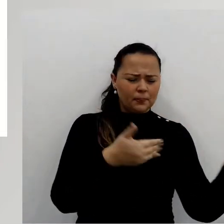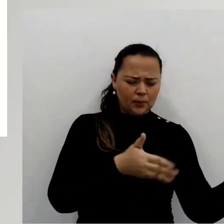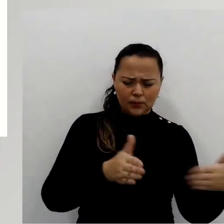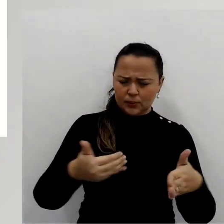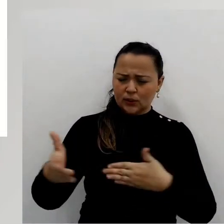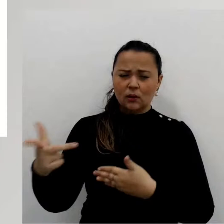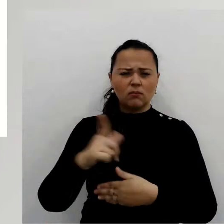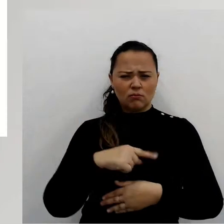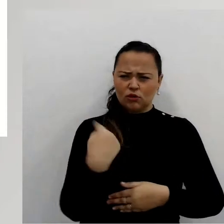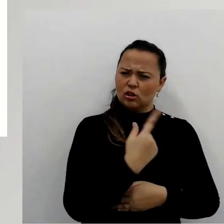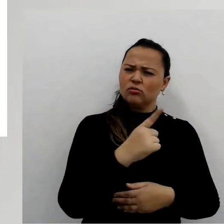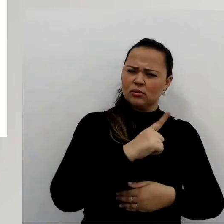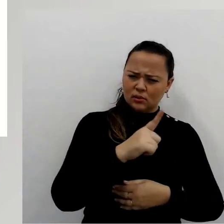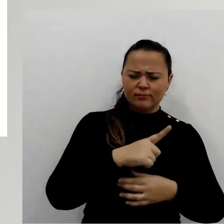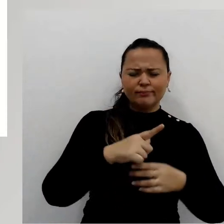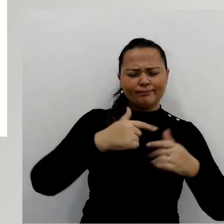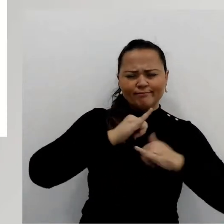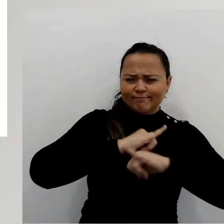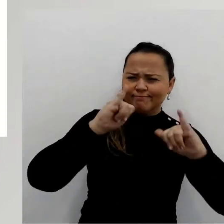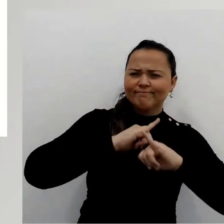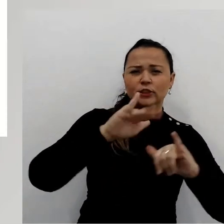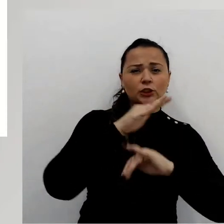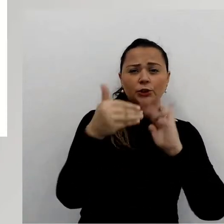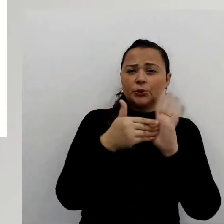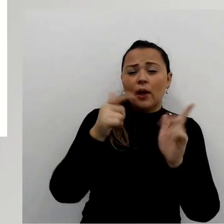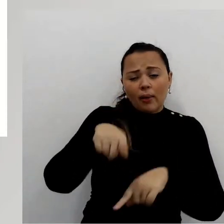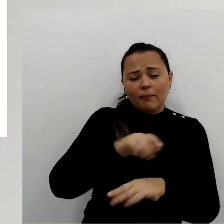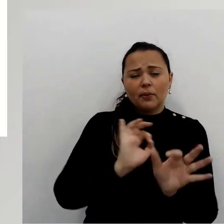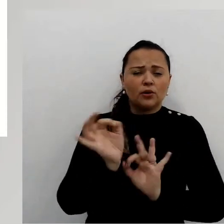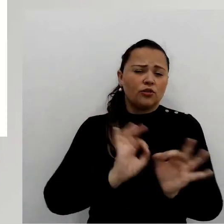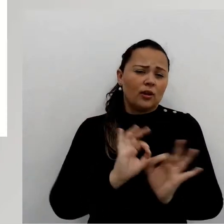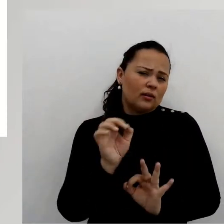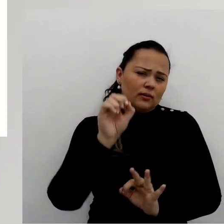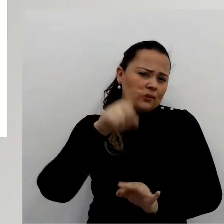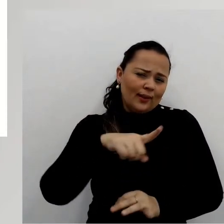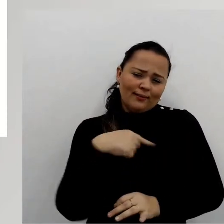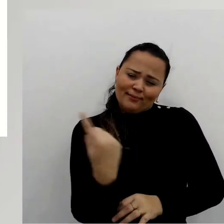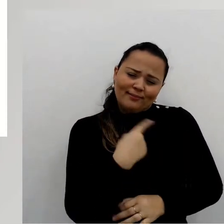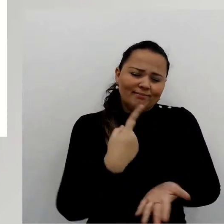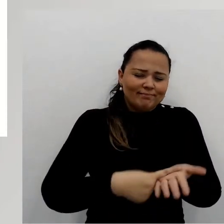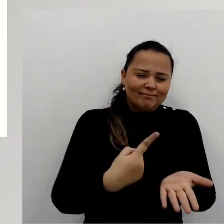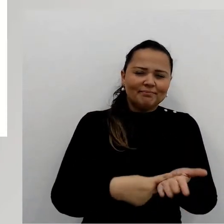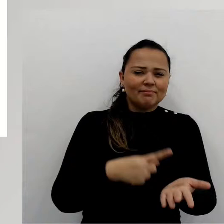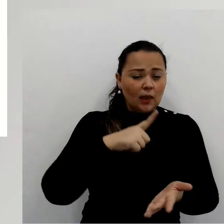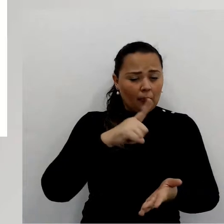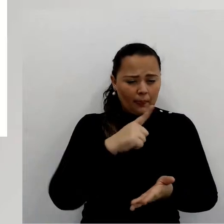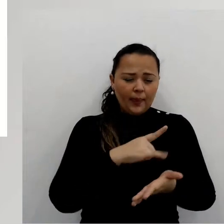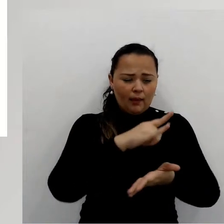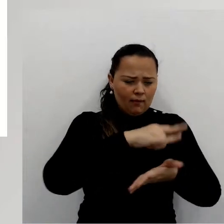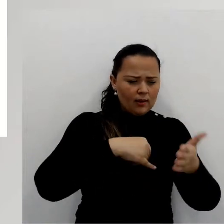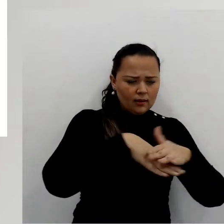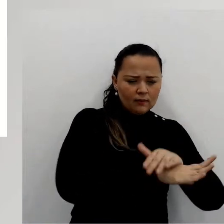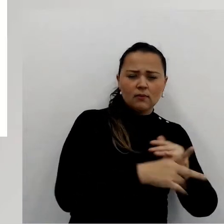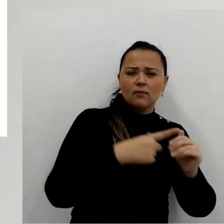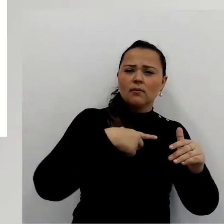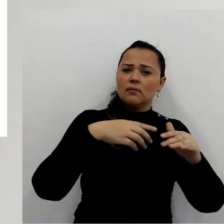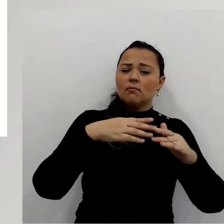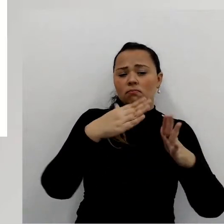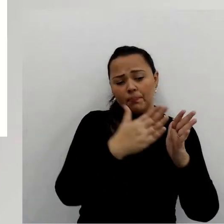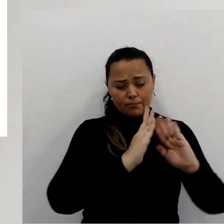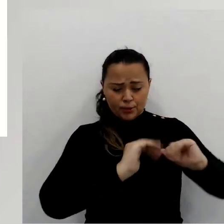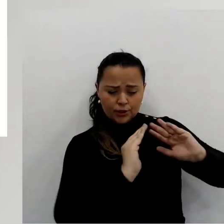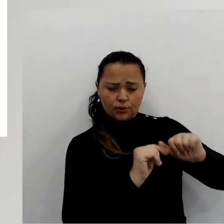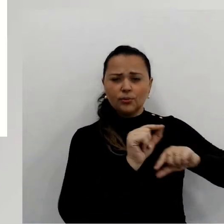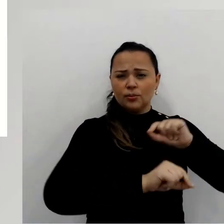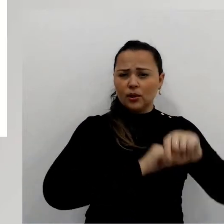job order, come together, right? Somebody gives you a file, they give you an order. Those two types of data come together. Then you